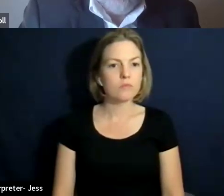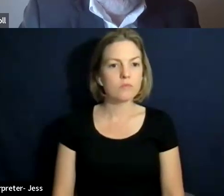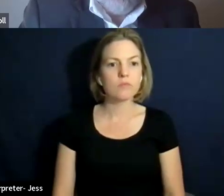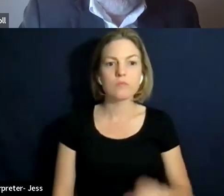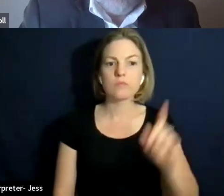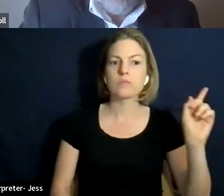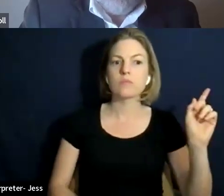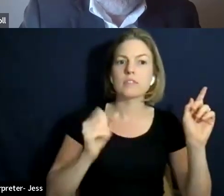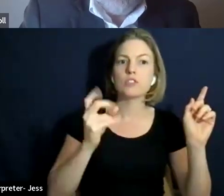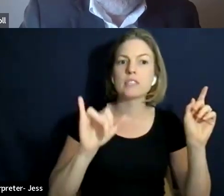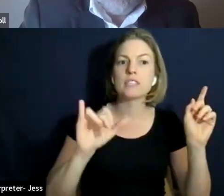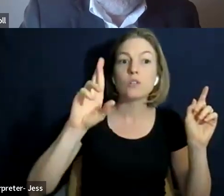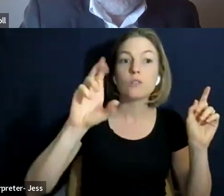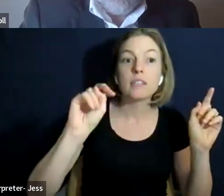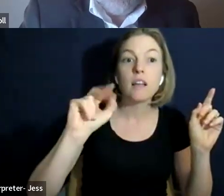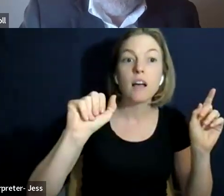Renata?